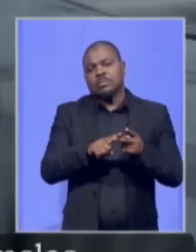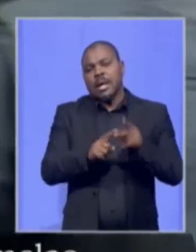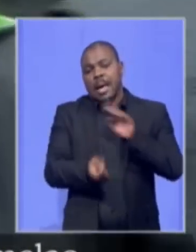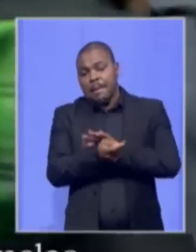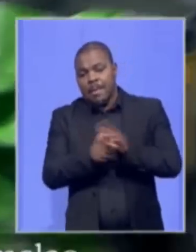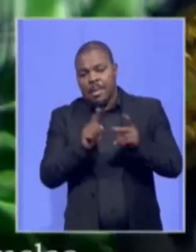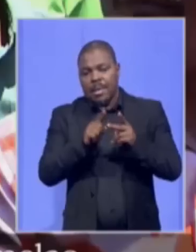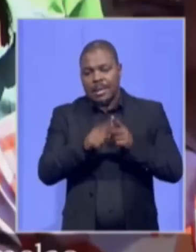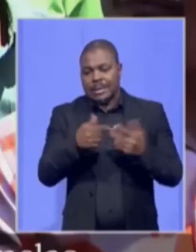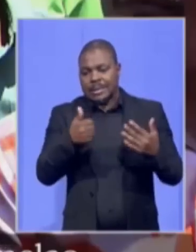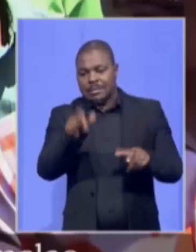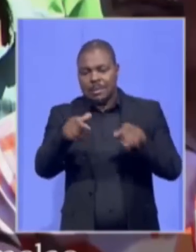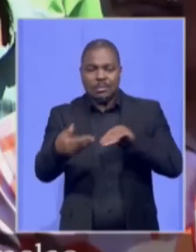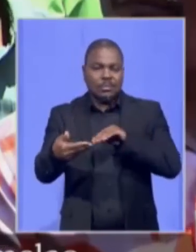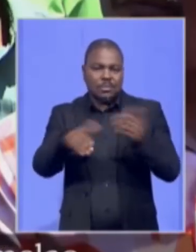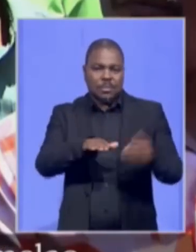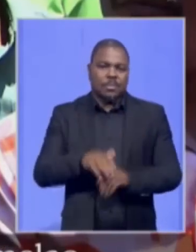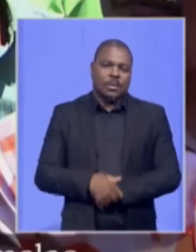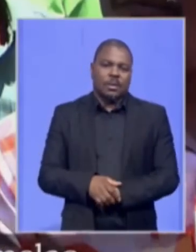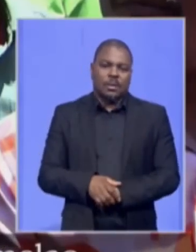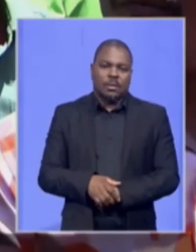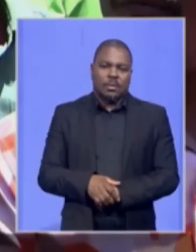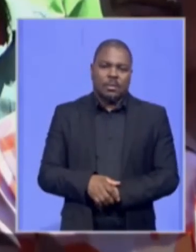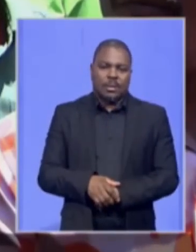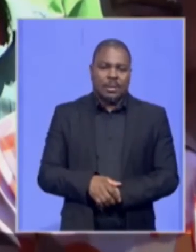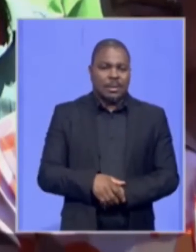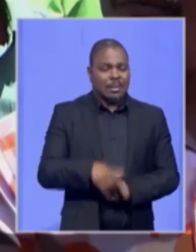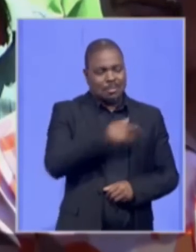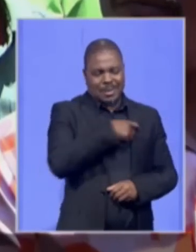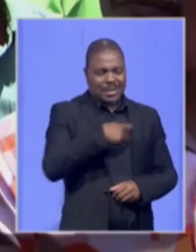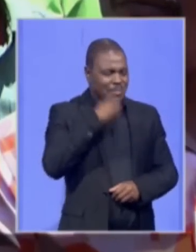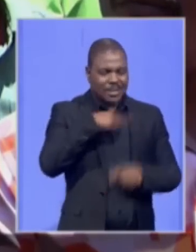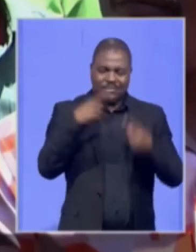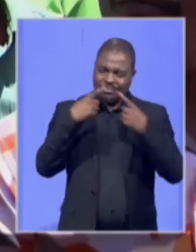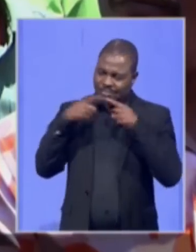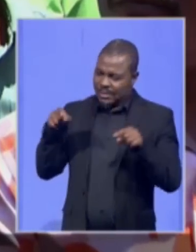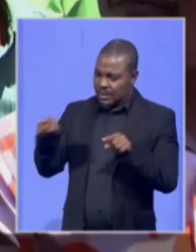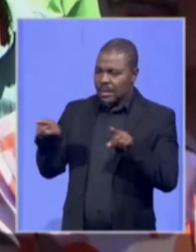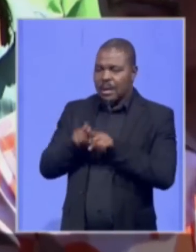provenseng. The president might have to just declare it as a state of